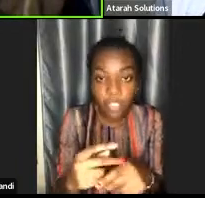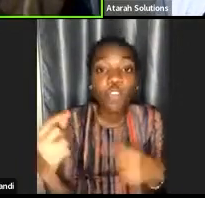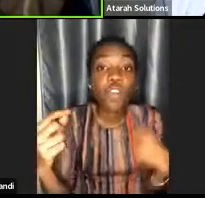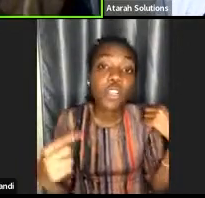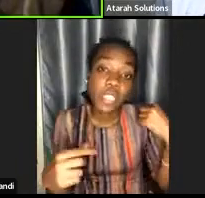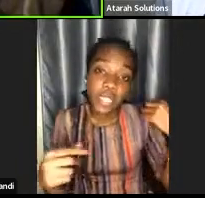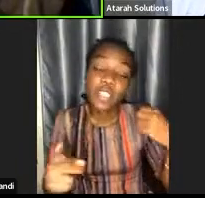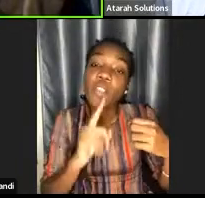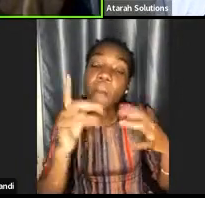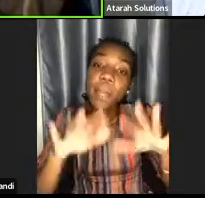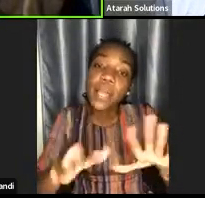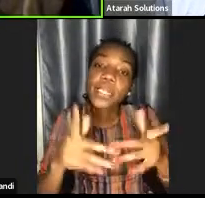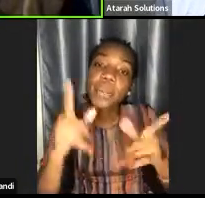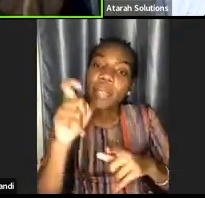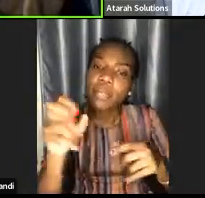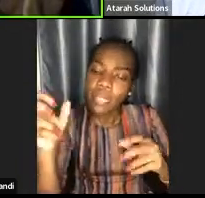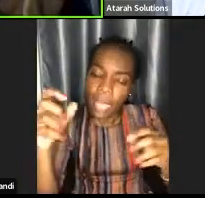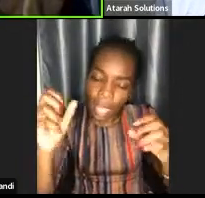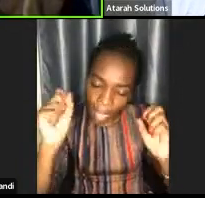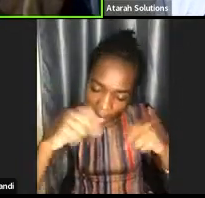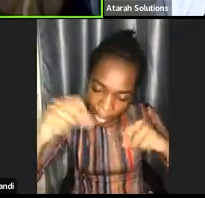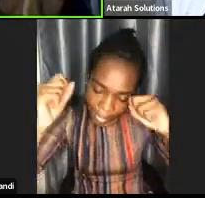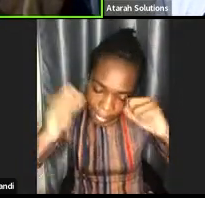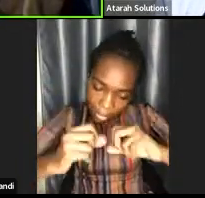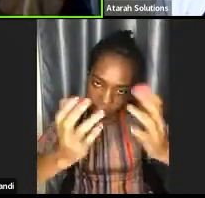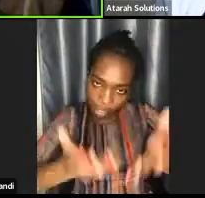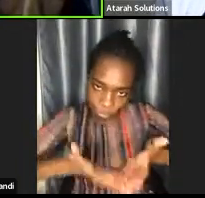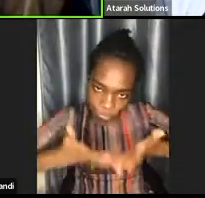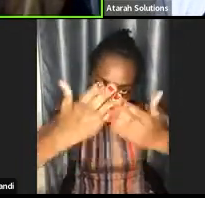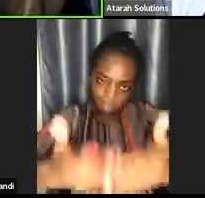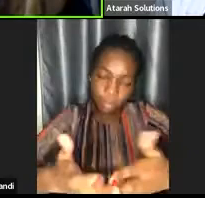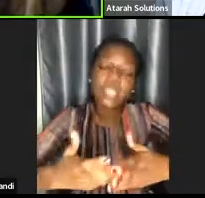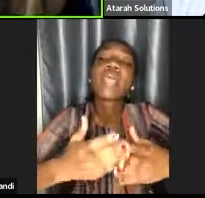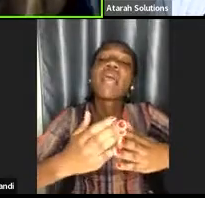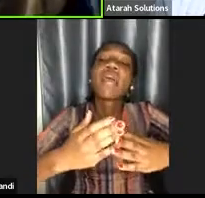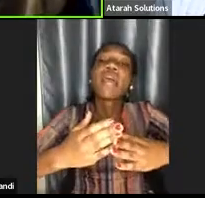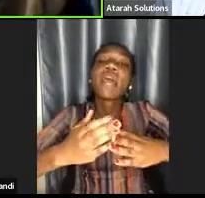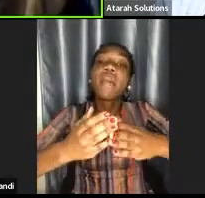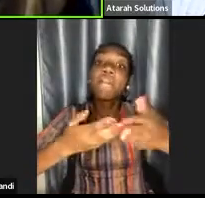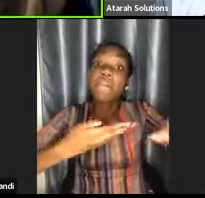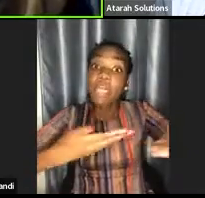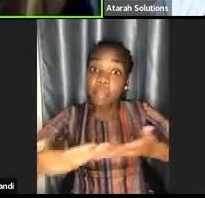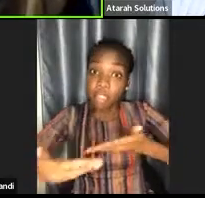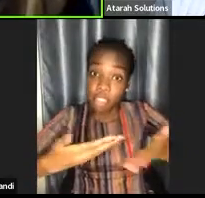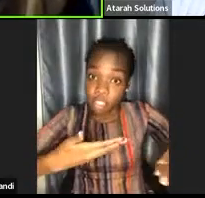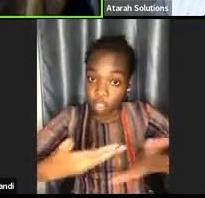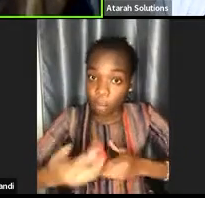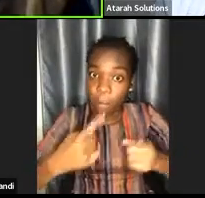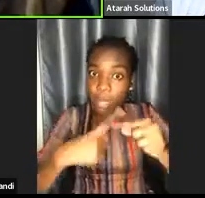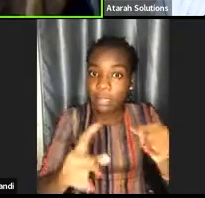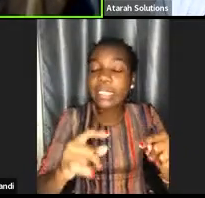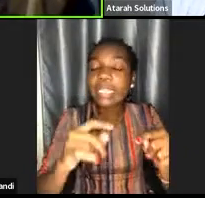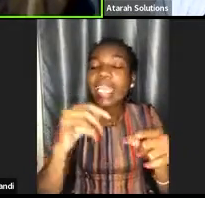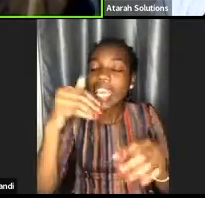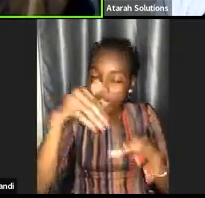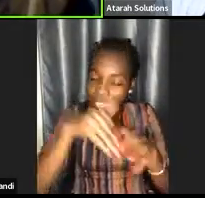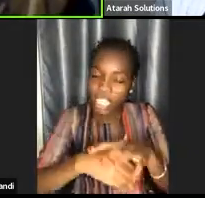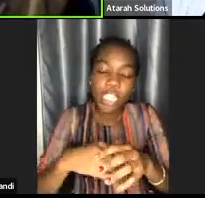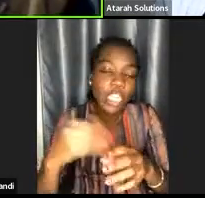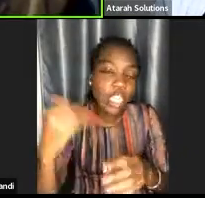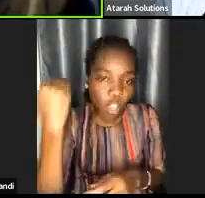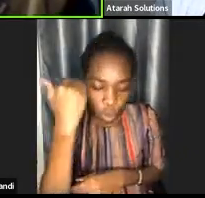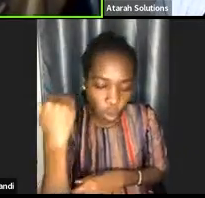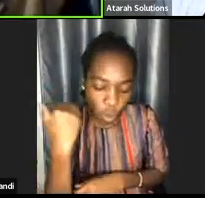to submit their issue to court, to mediation. However, within the court, within